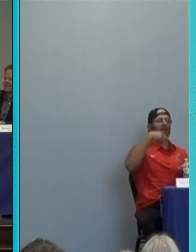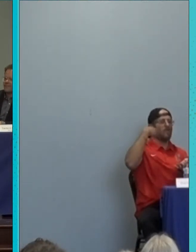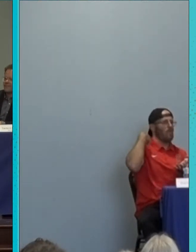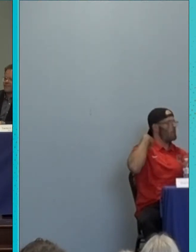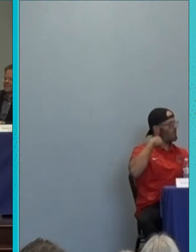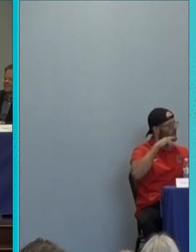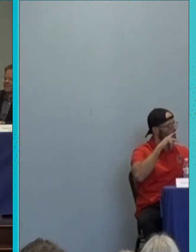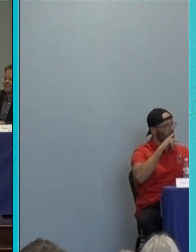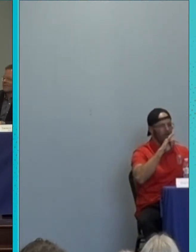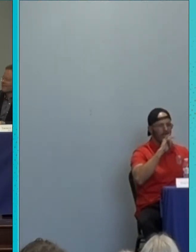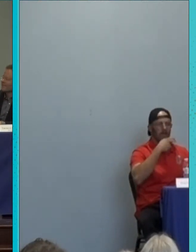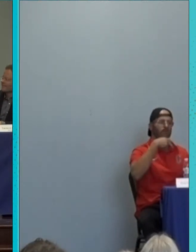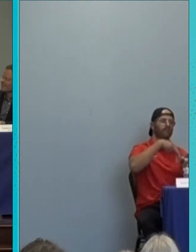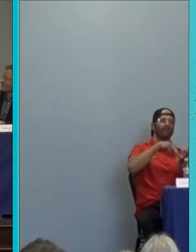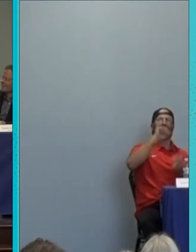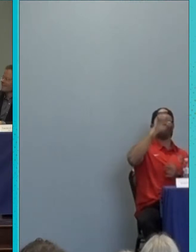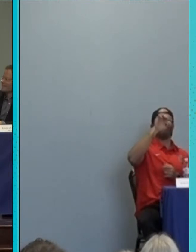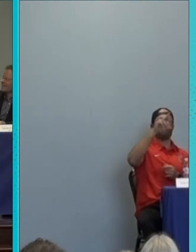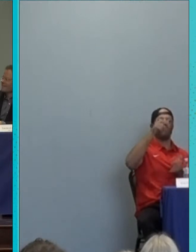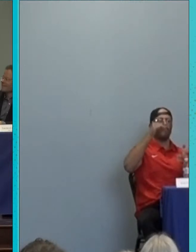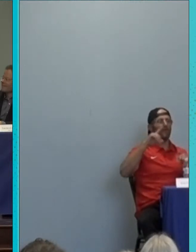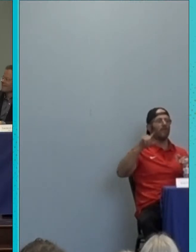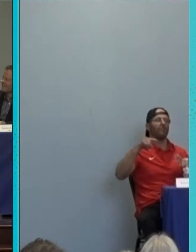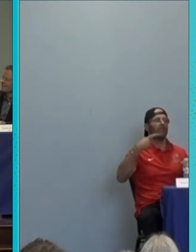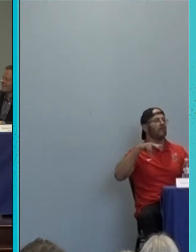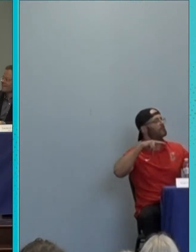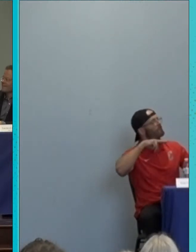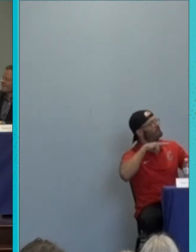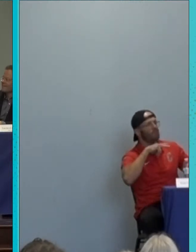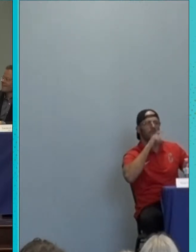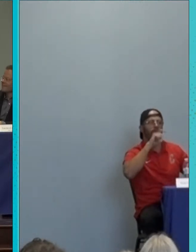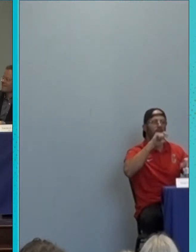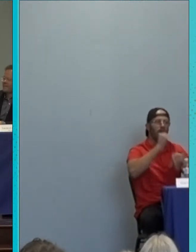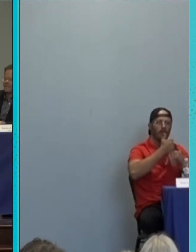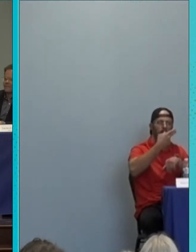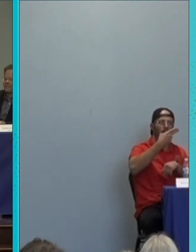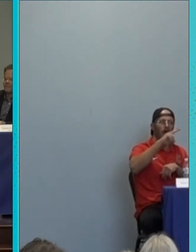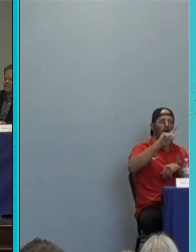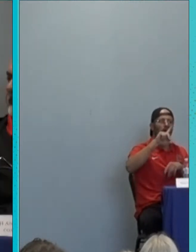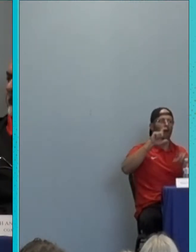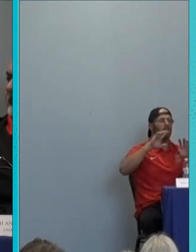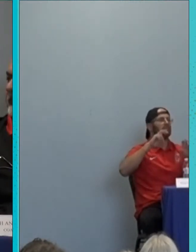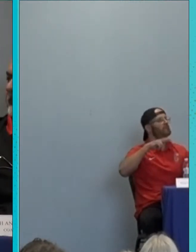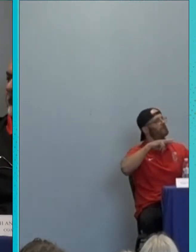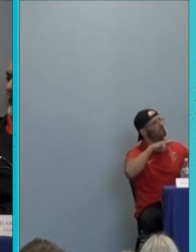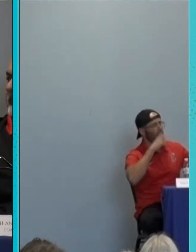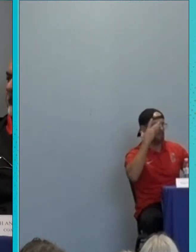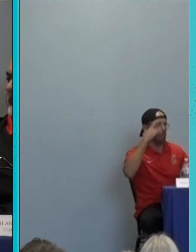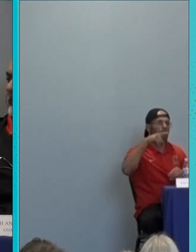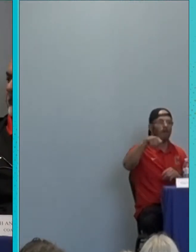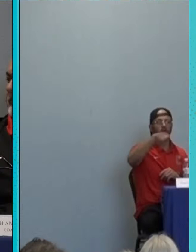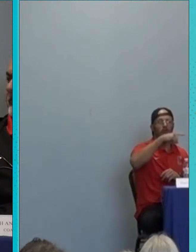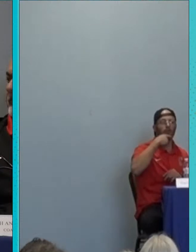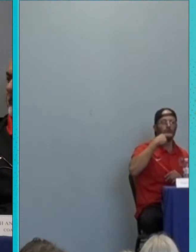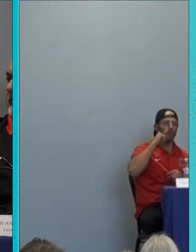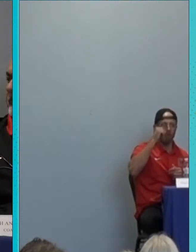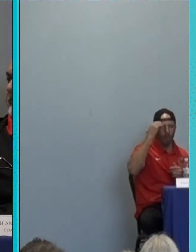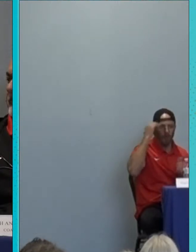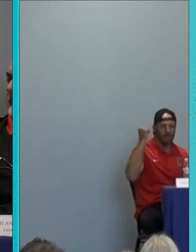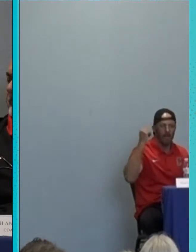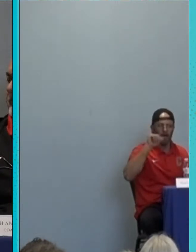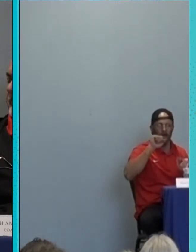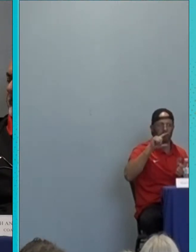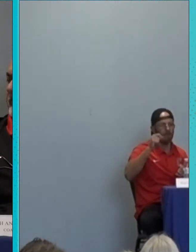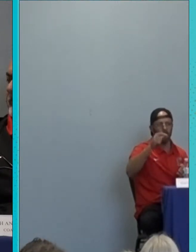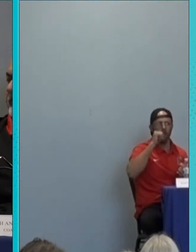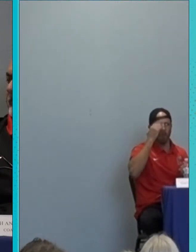play-by-play with coaches, and so the coaches would sign to each other and sign to the team from the sideline.